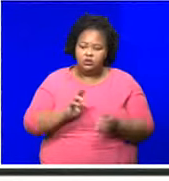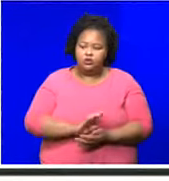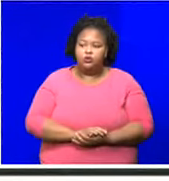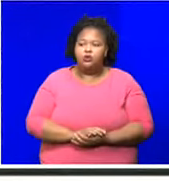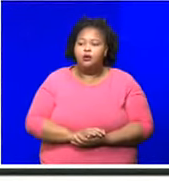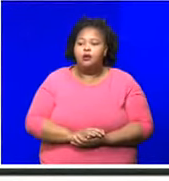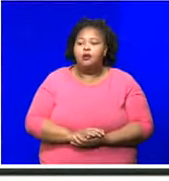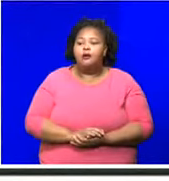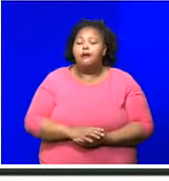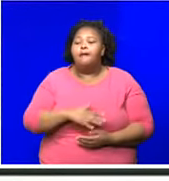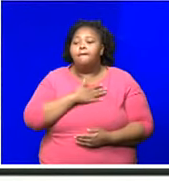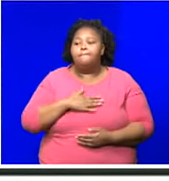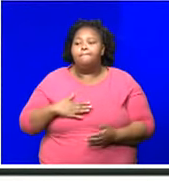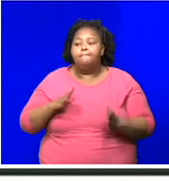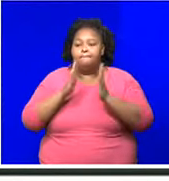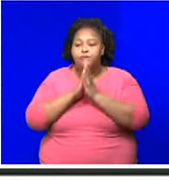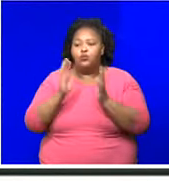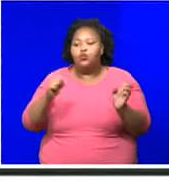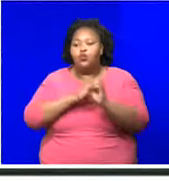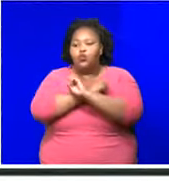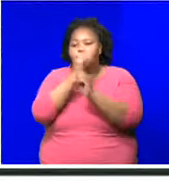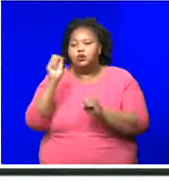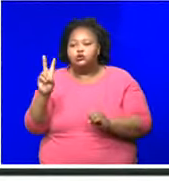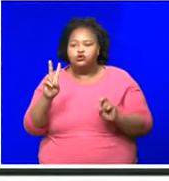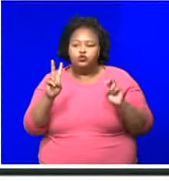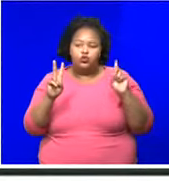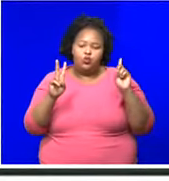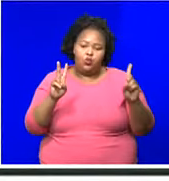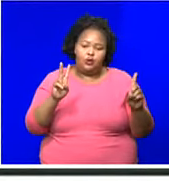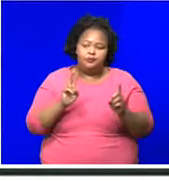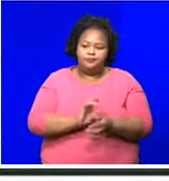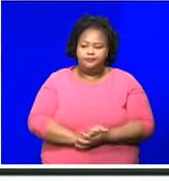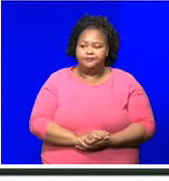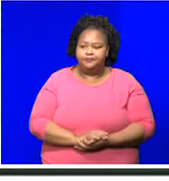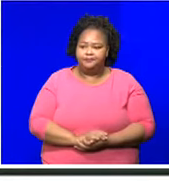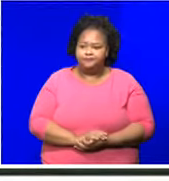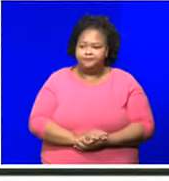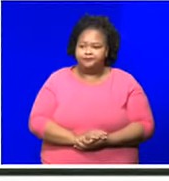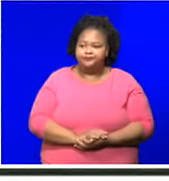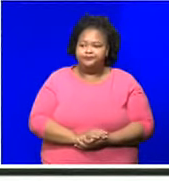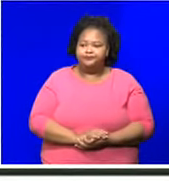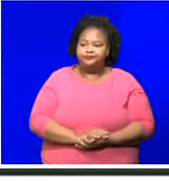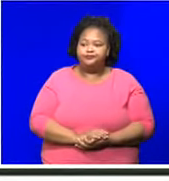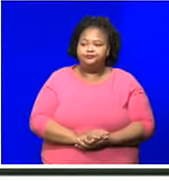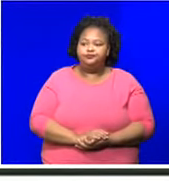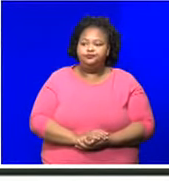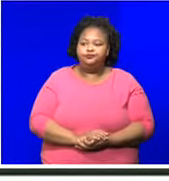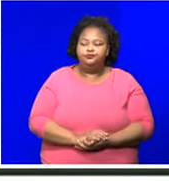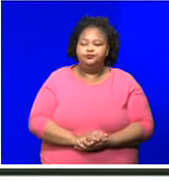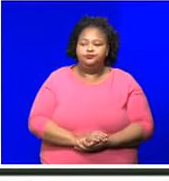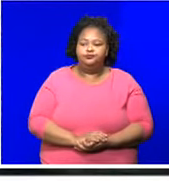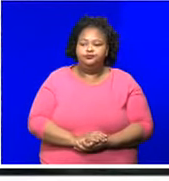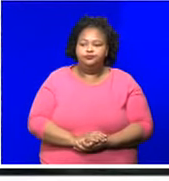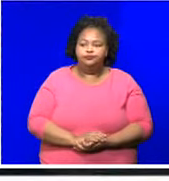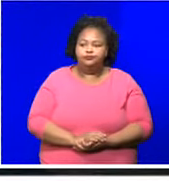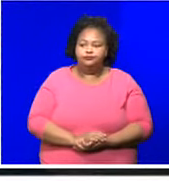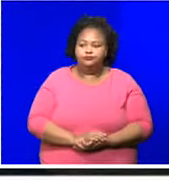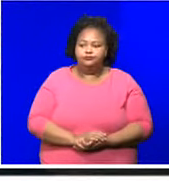avoid relegation after their 2-1 victory against Singizi North Spurs. Reporting for Eswatini TV Sports, I'm Linda Dlamini.